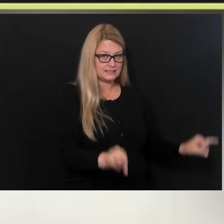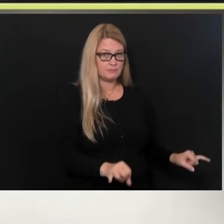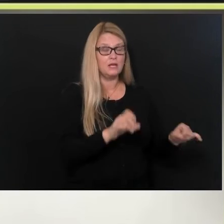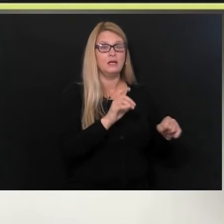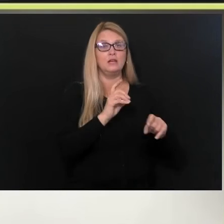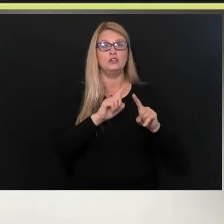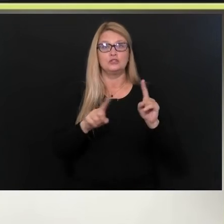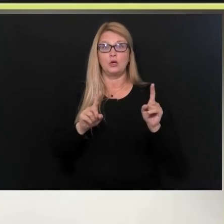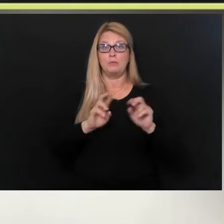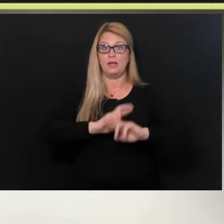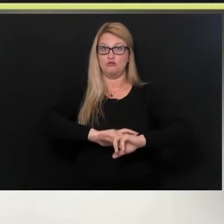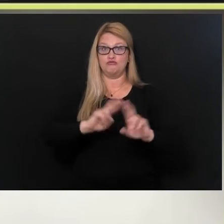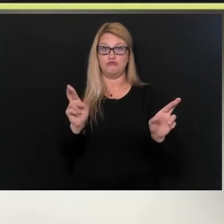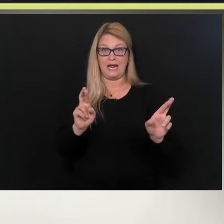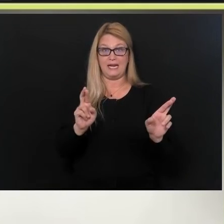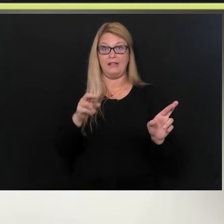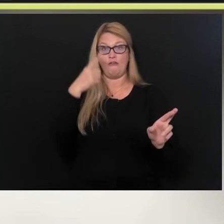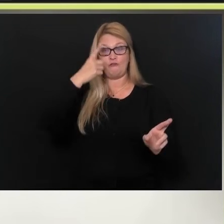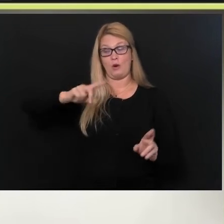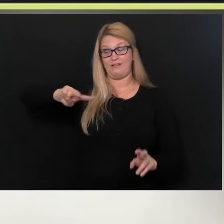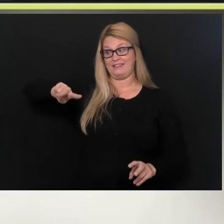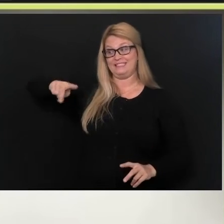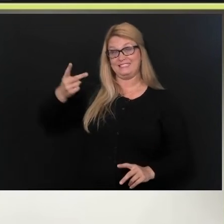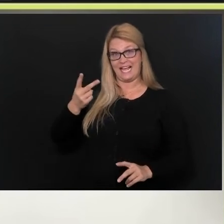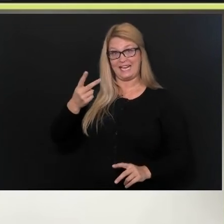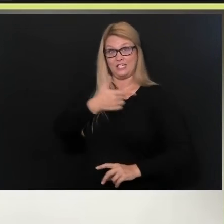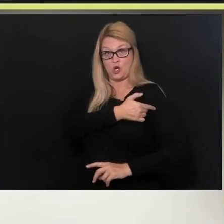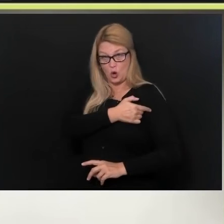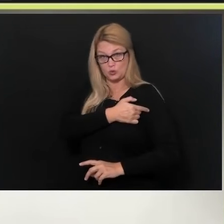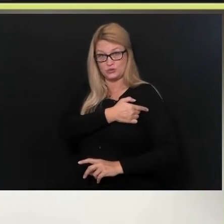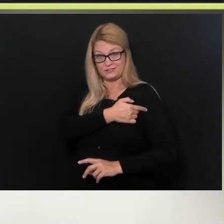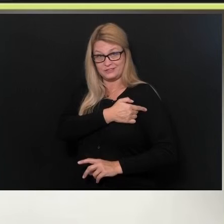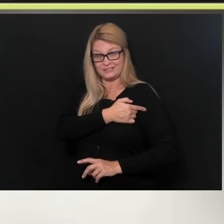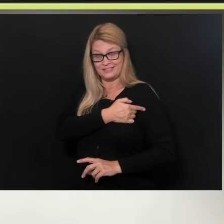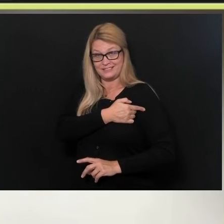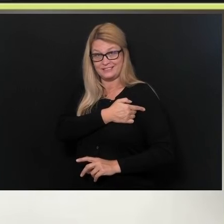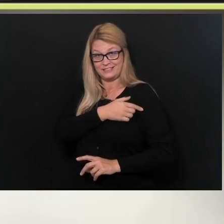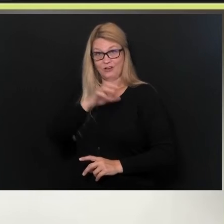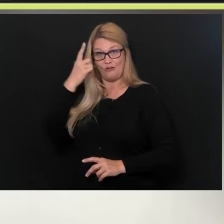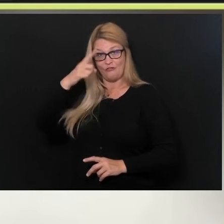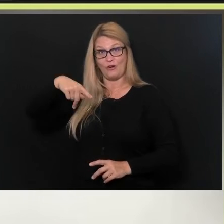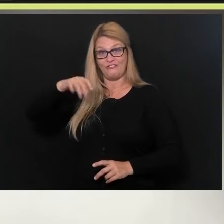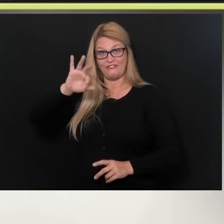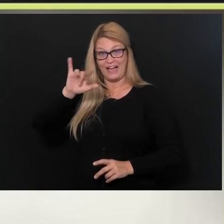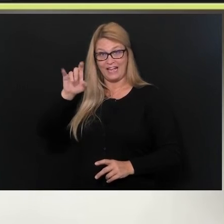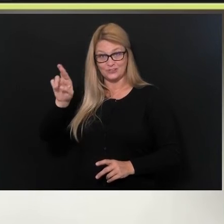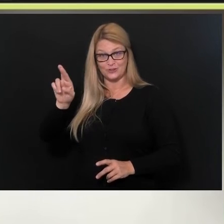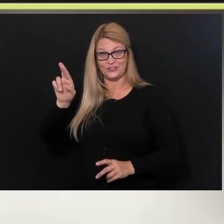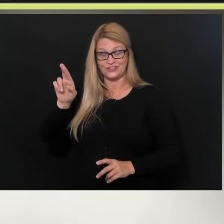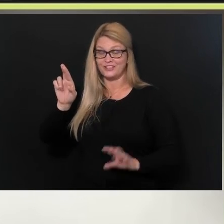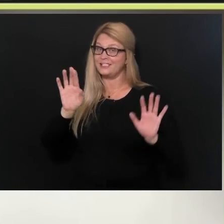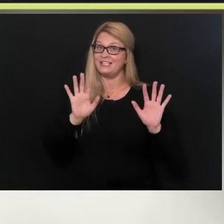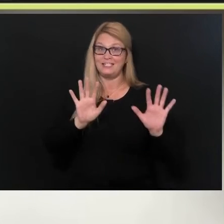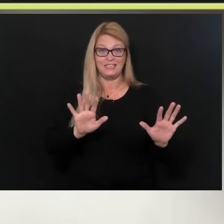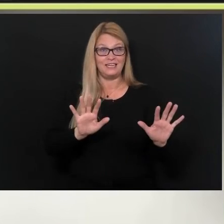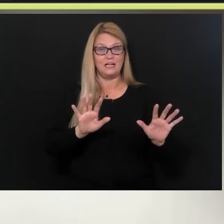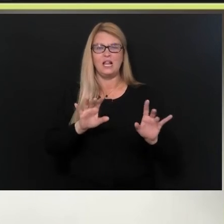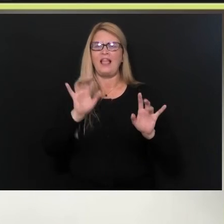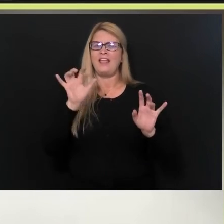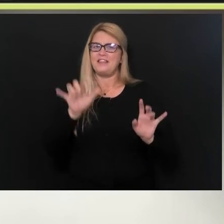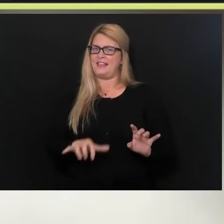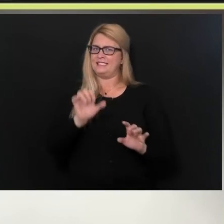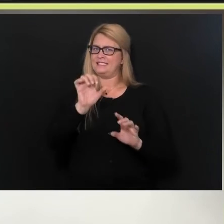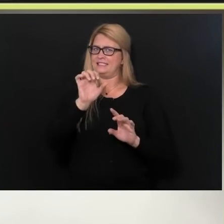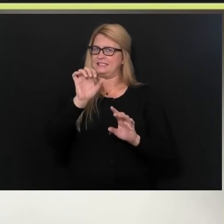execute the second dose of those first Pfizer vaccines that are instituted. So this is a very